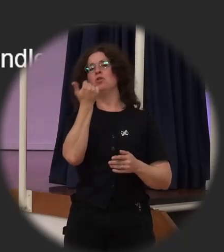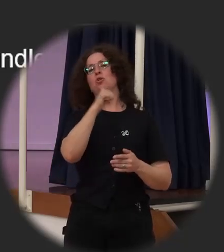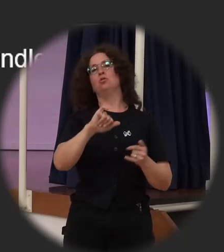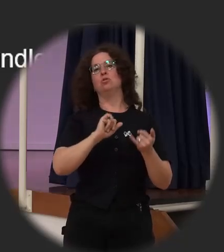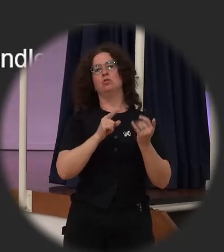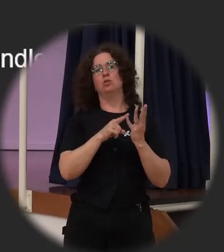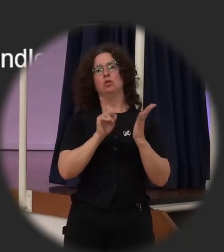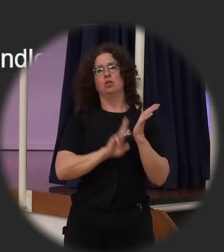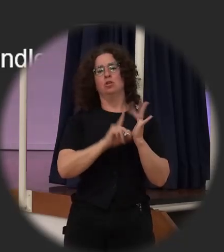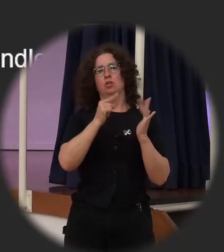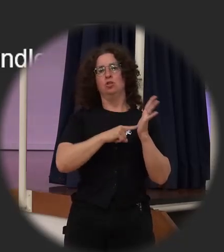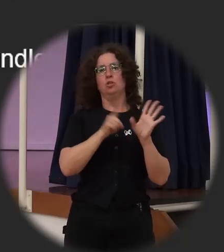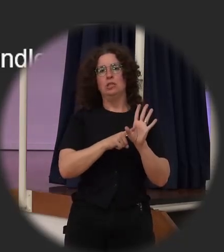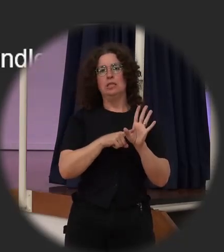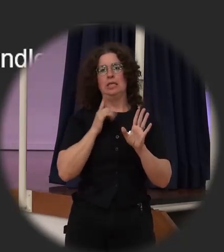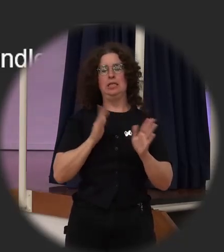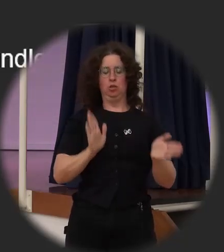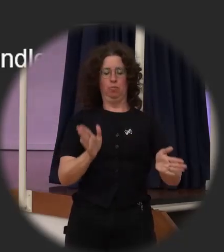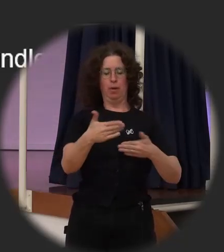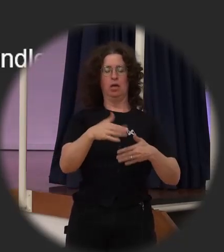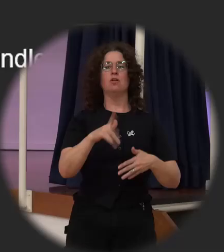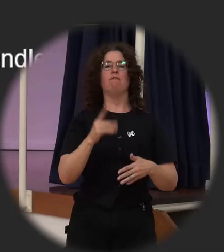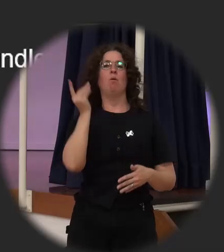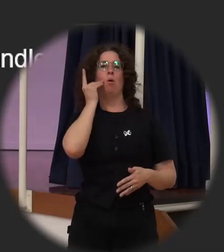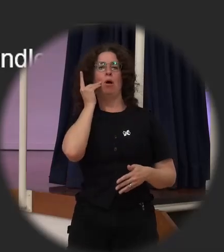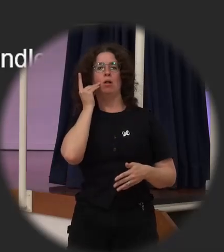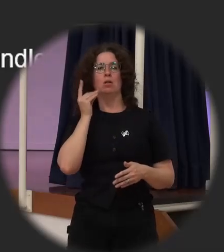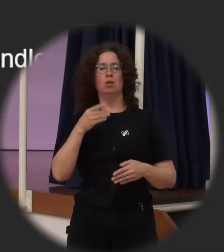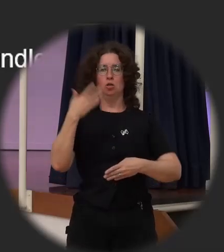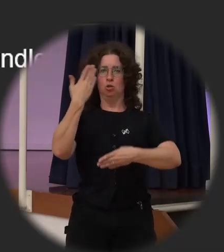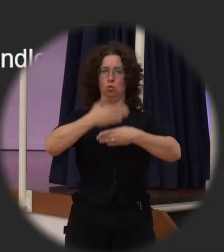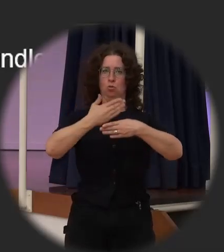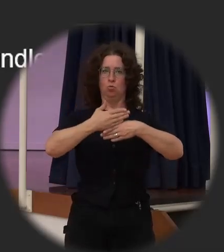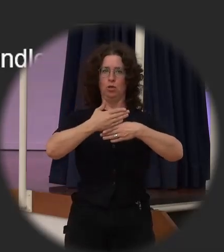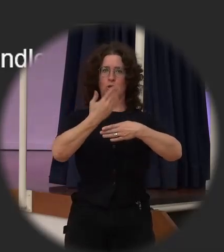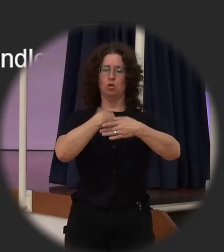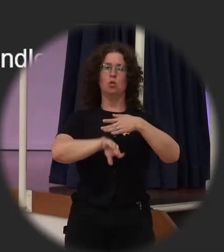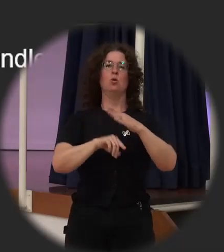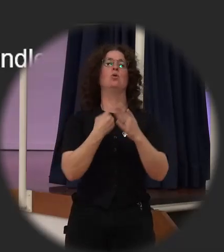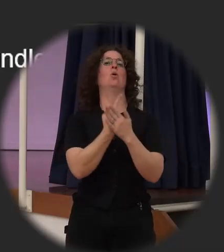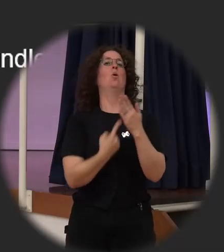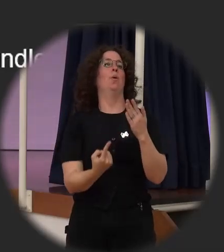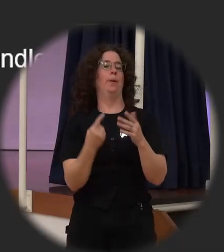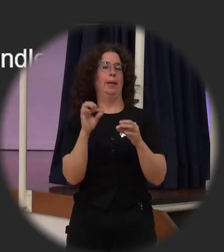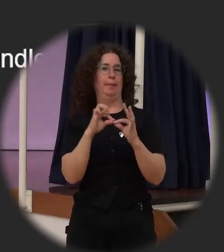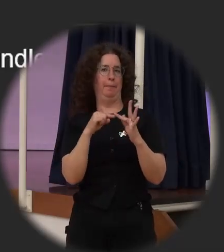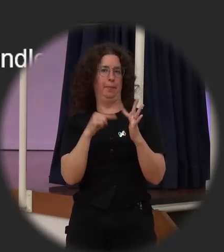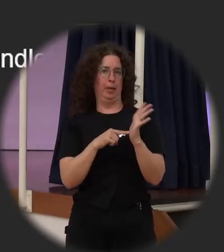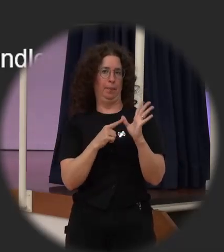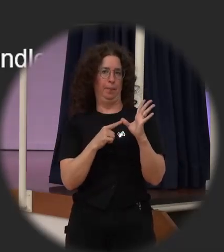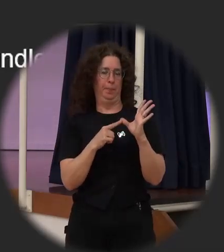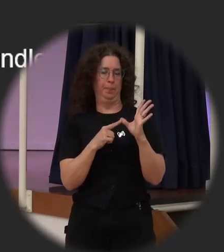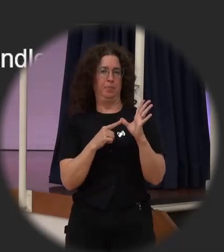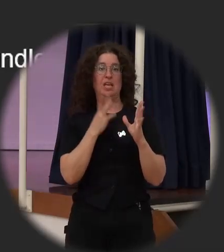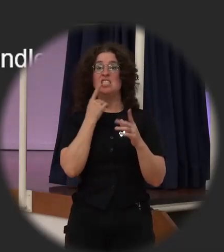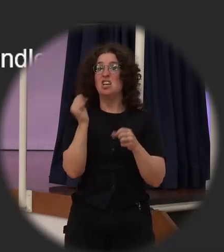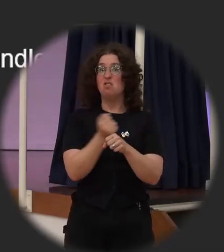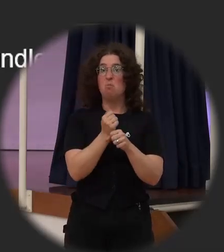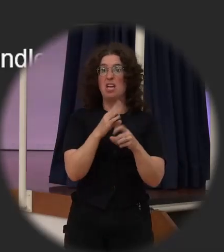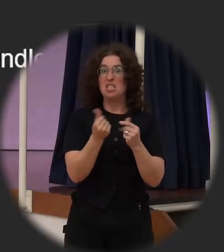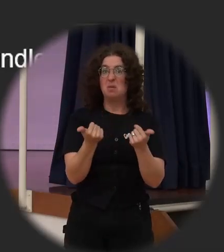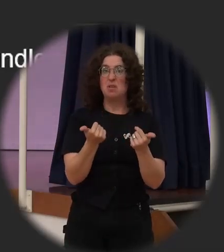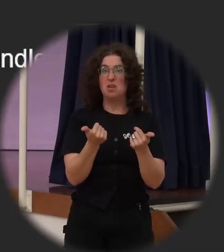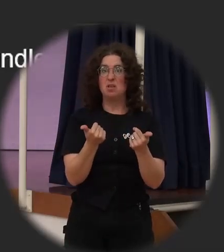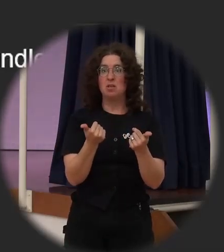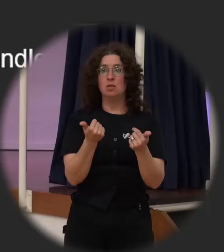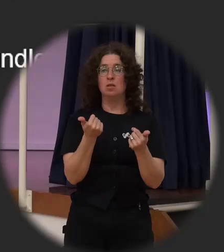still need to be like packaging for mobile. Windows is supported in beta only, so if you're going to be building something that you're